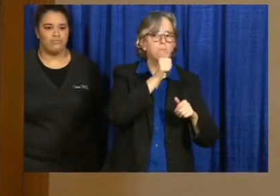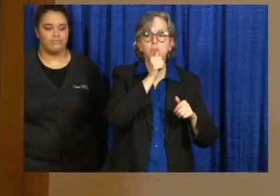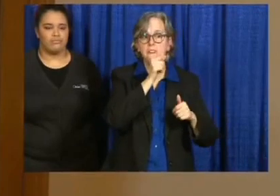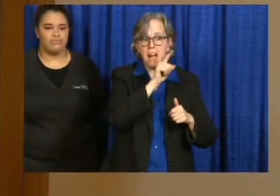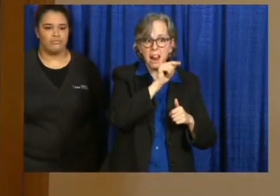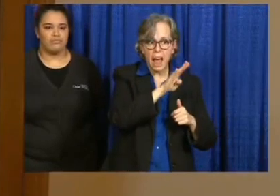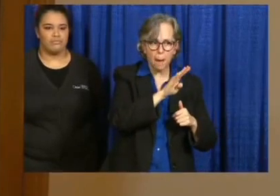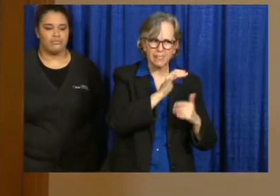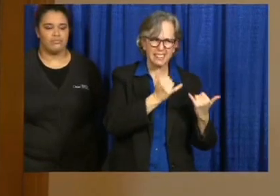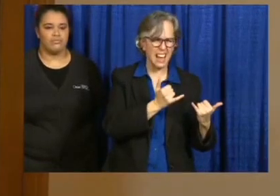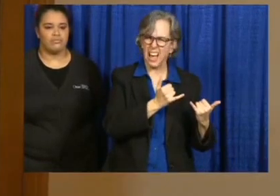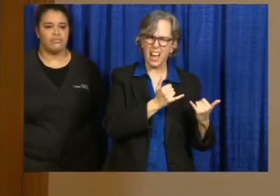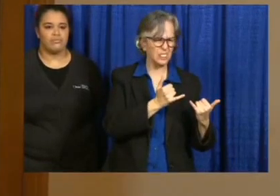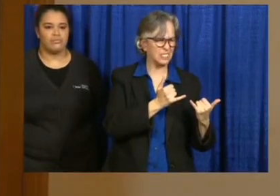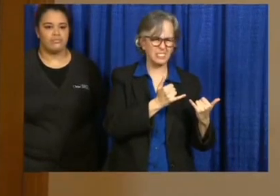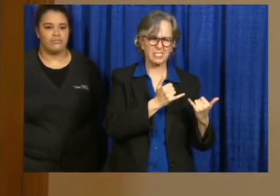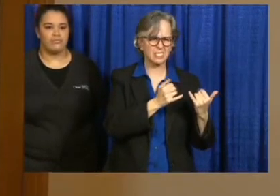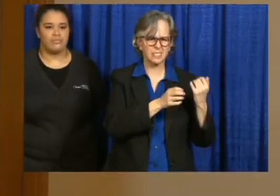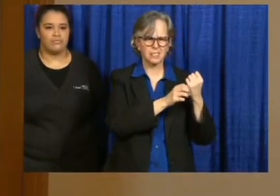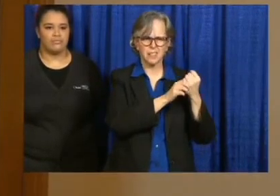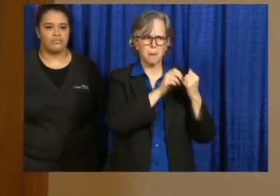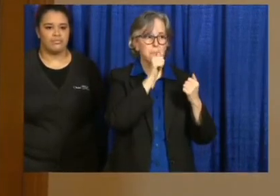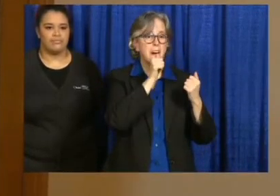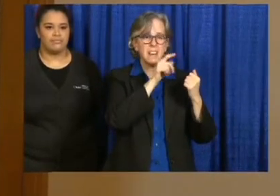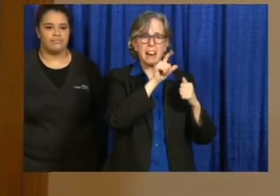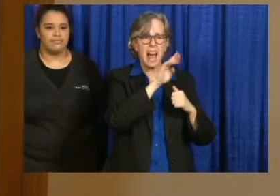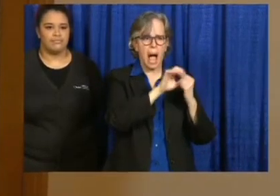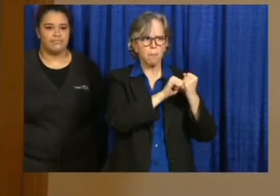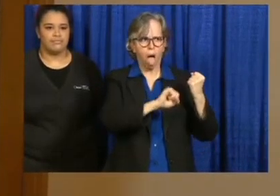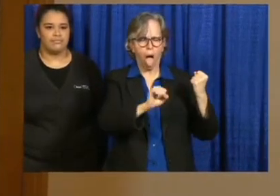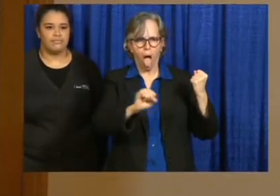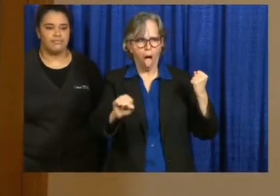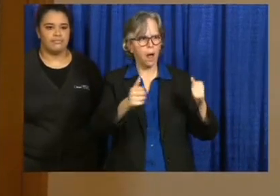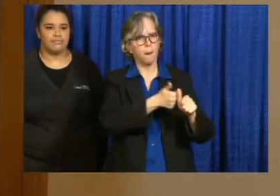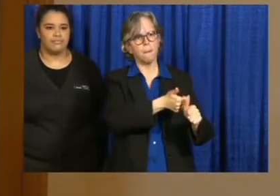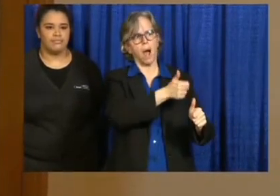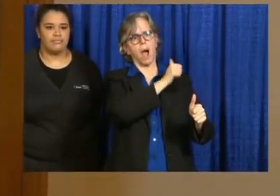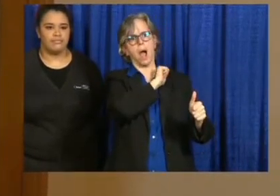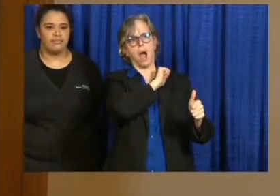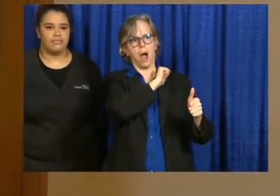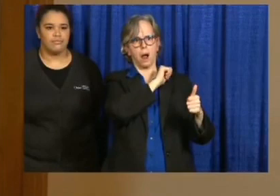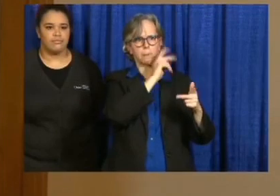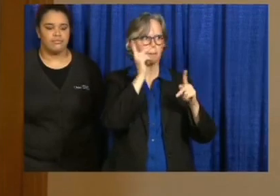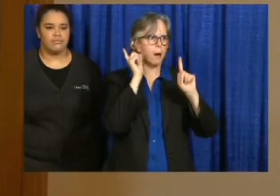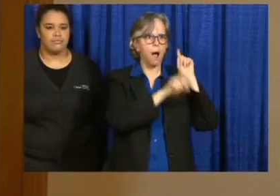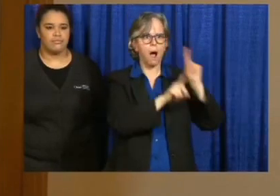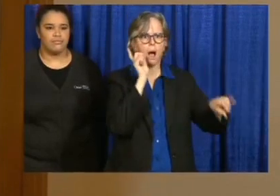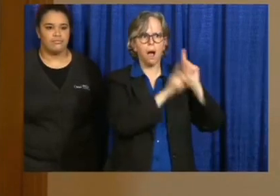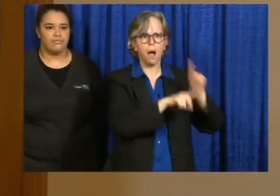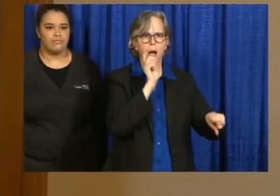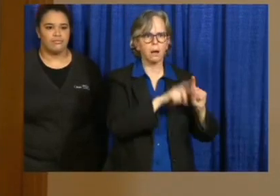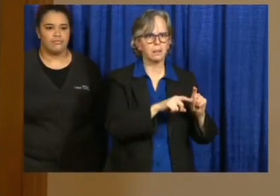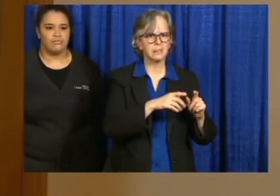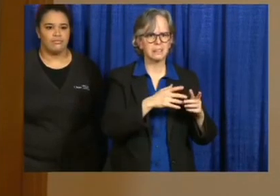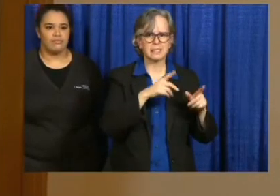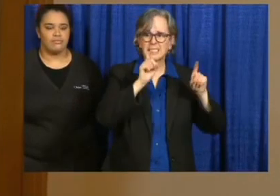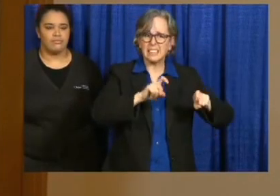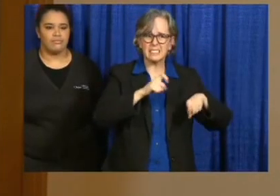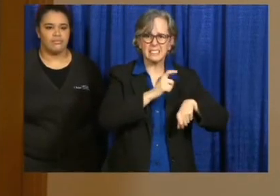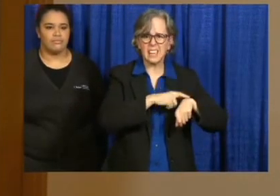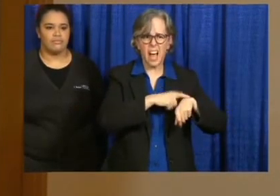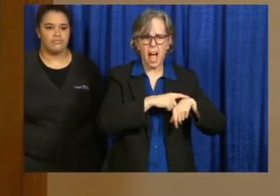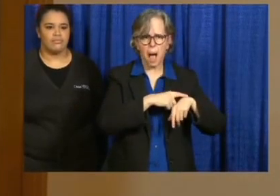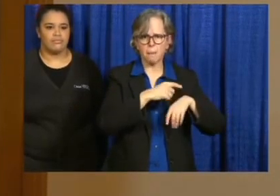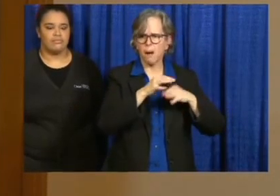The problem is many of the private labs are very overburdened from the whole country, and their testing times are at this point still